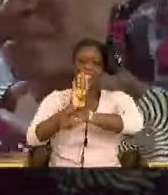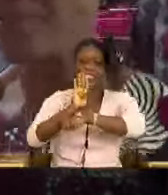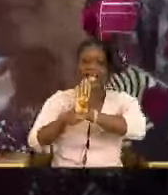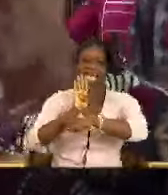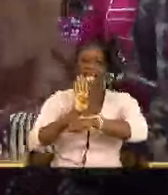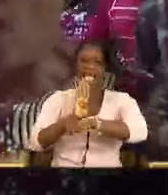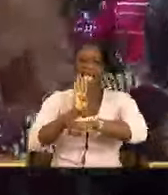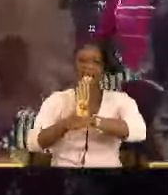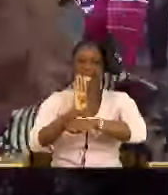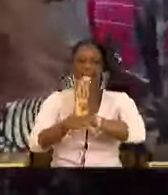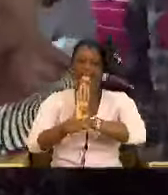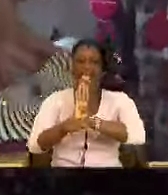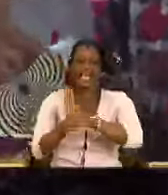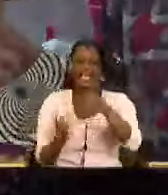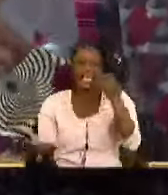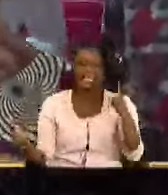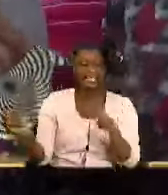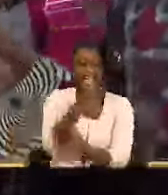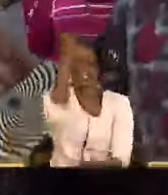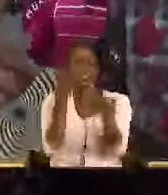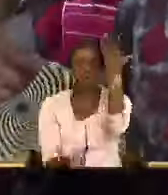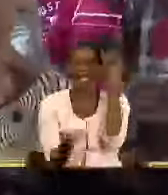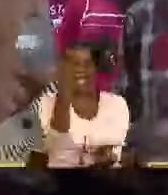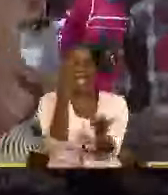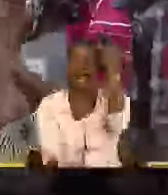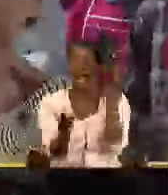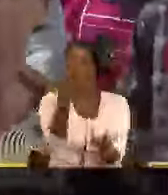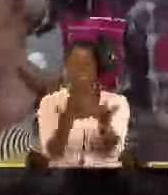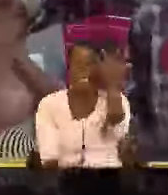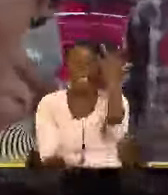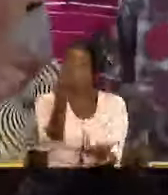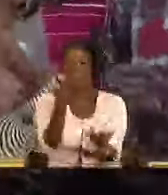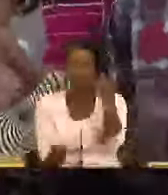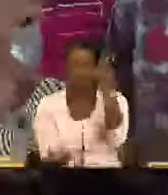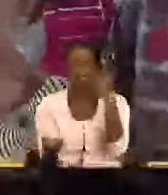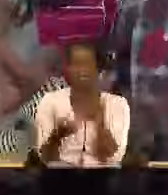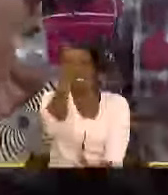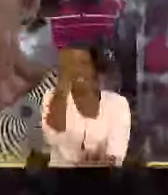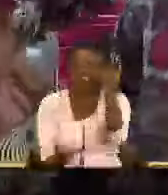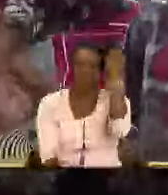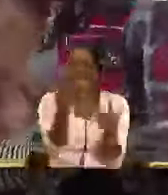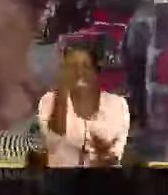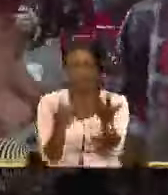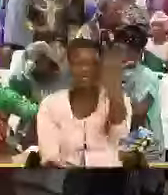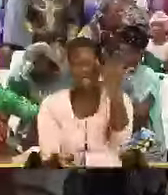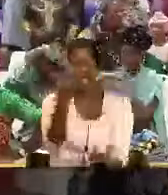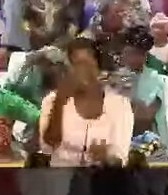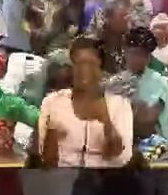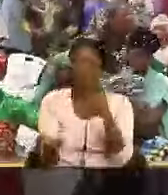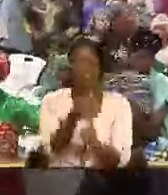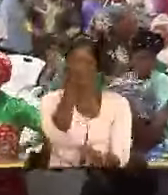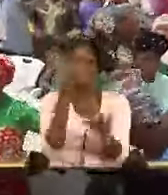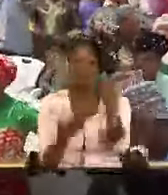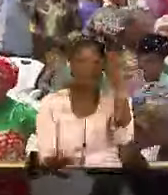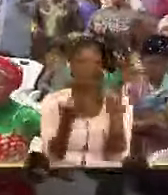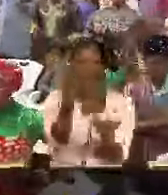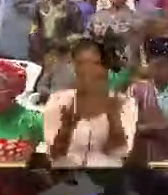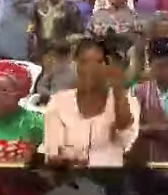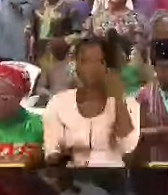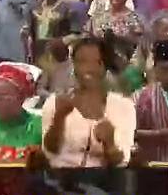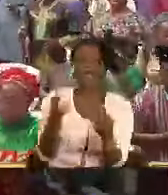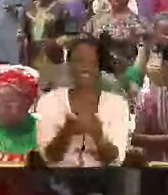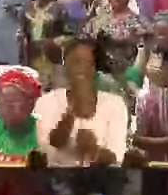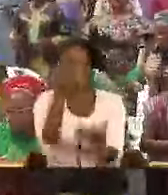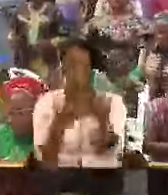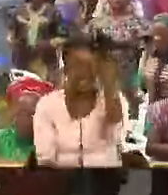business fire in the name of Jesus weapons and agent of be troubling my business